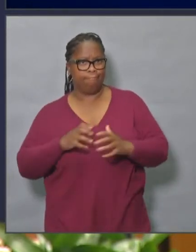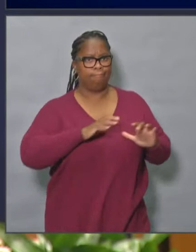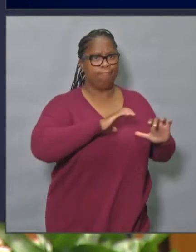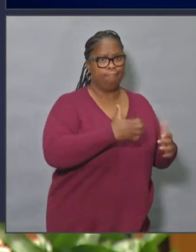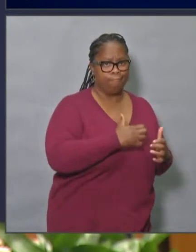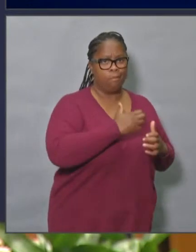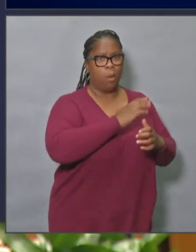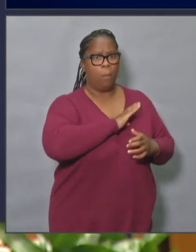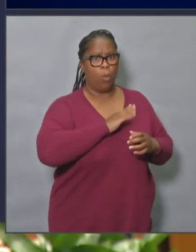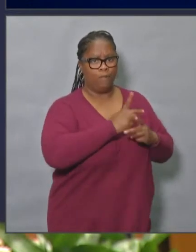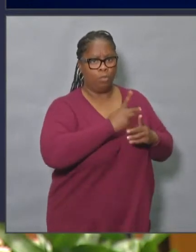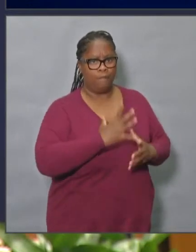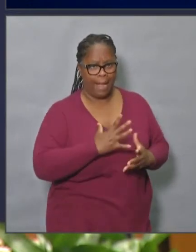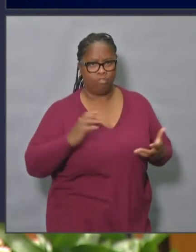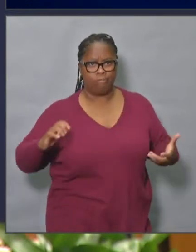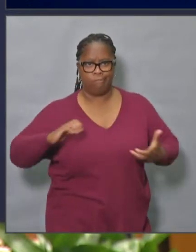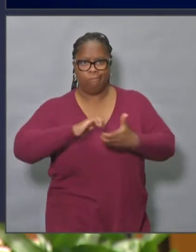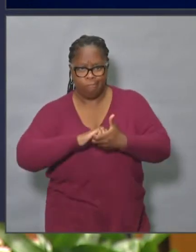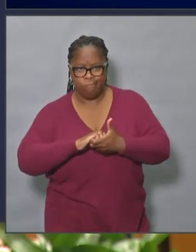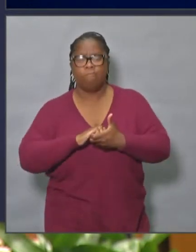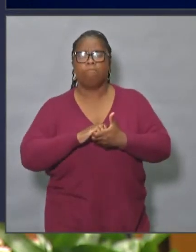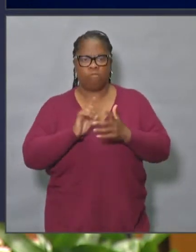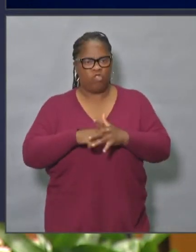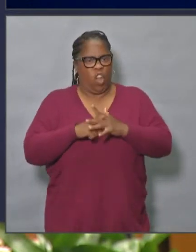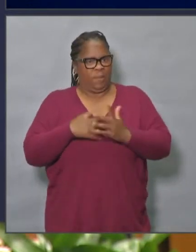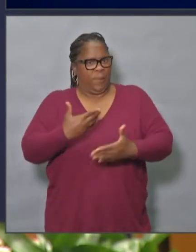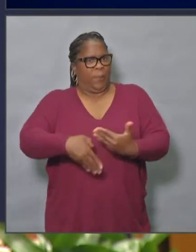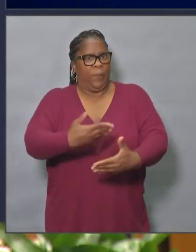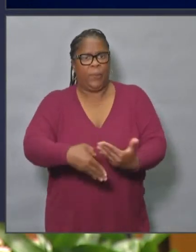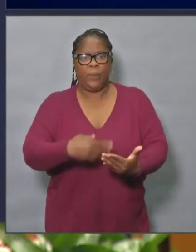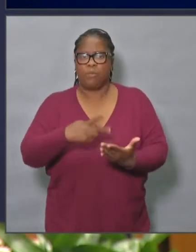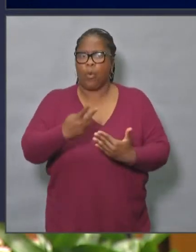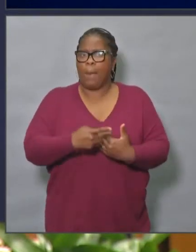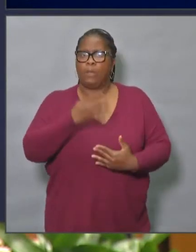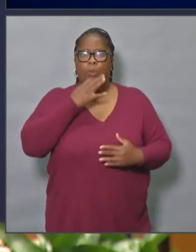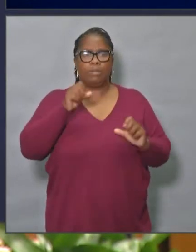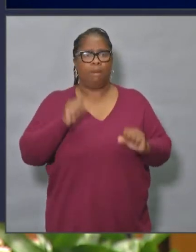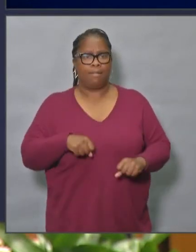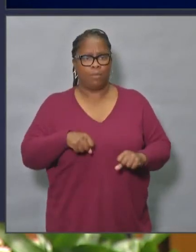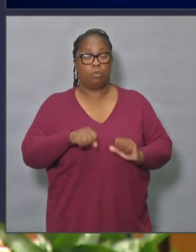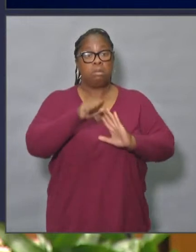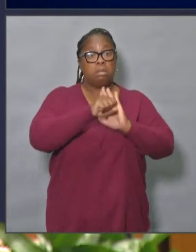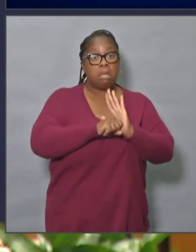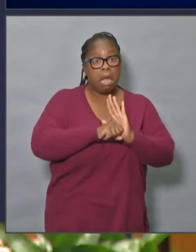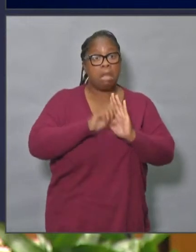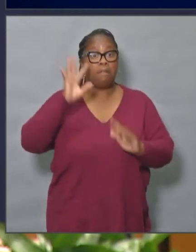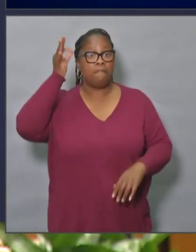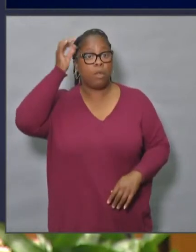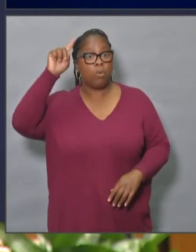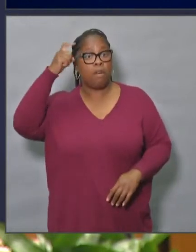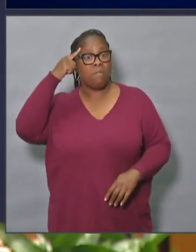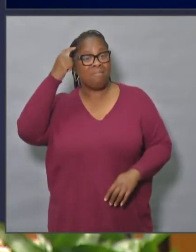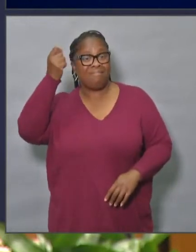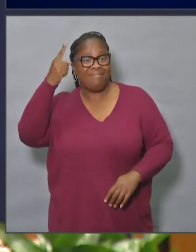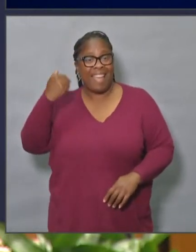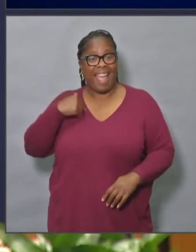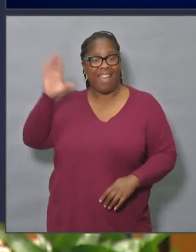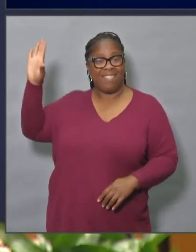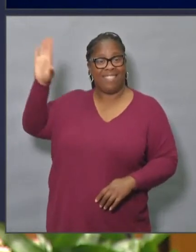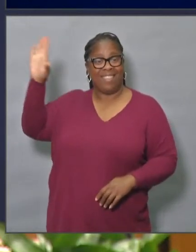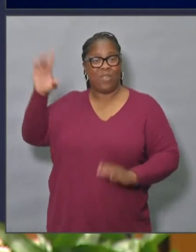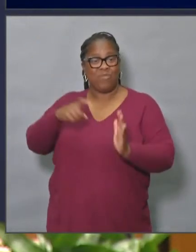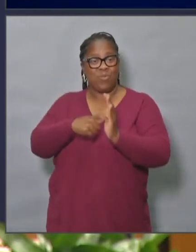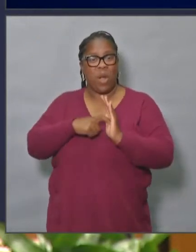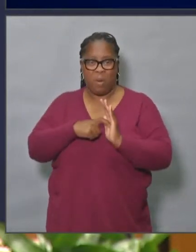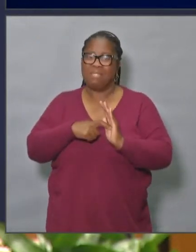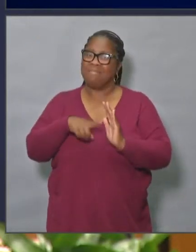to get this program rolled out as soon as possible. The state and federal governments have several requirements that applicants must